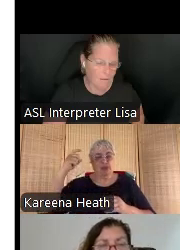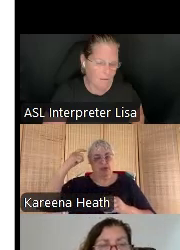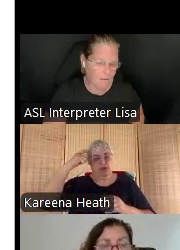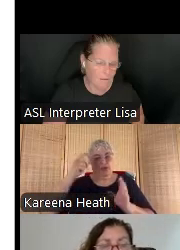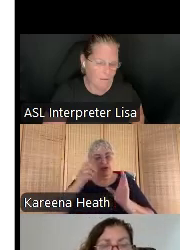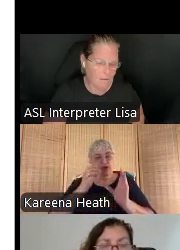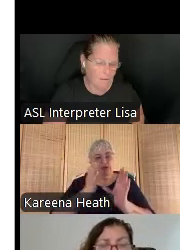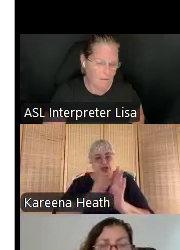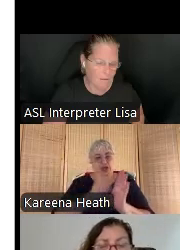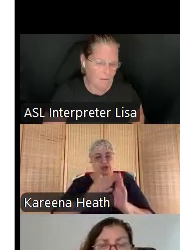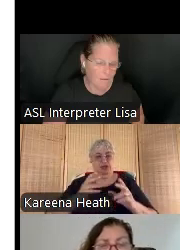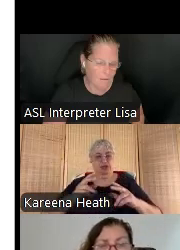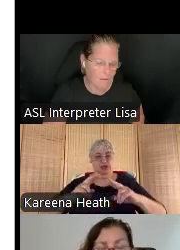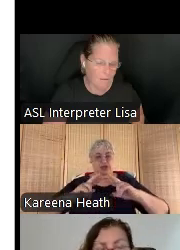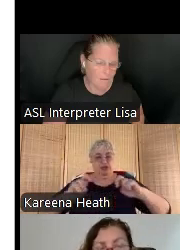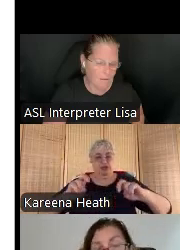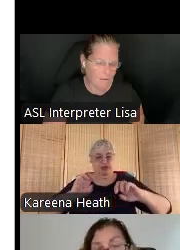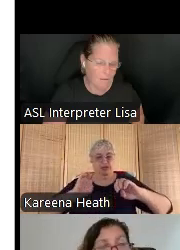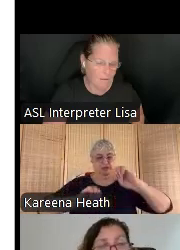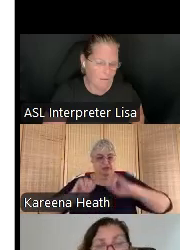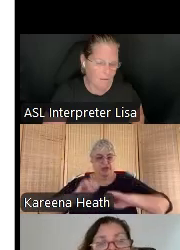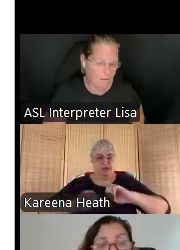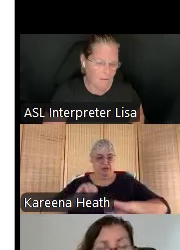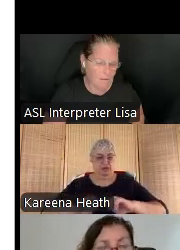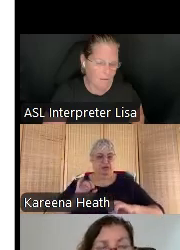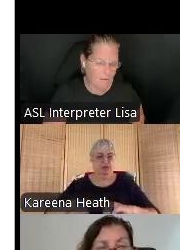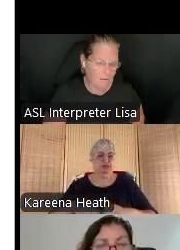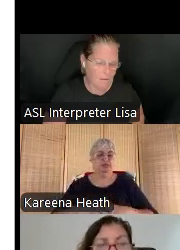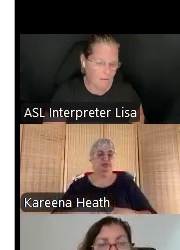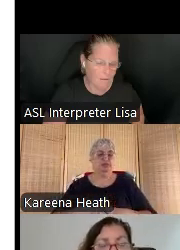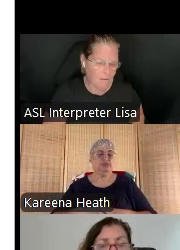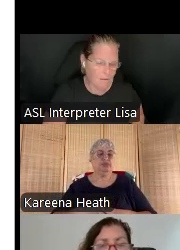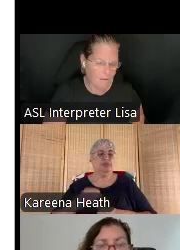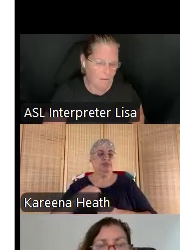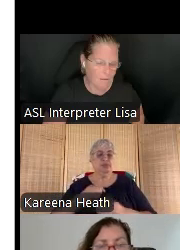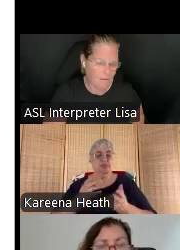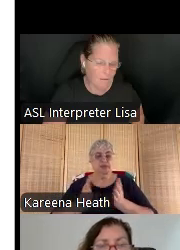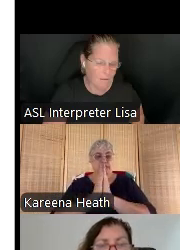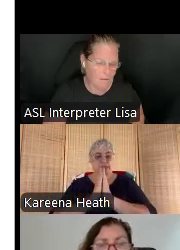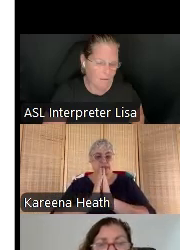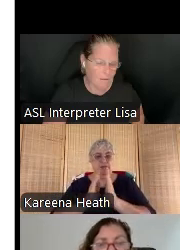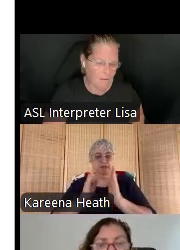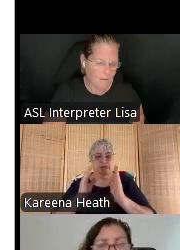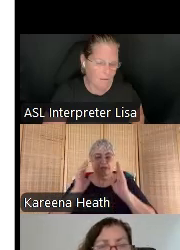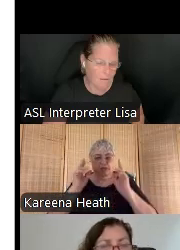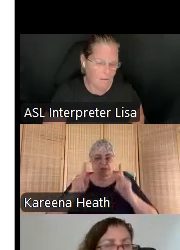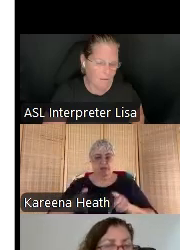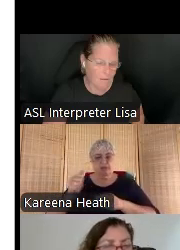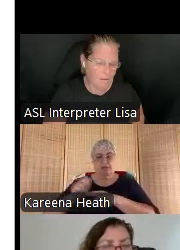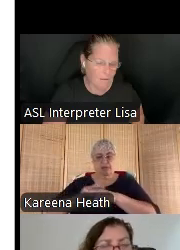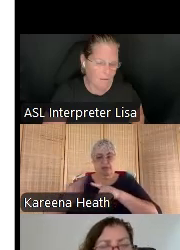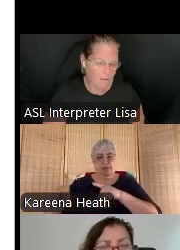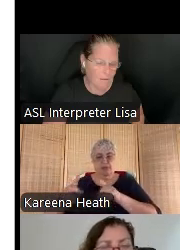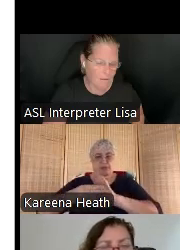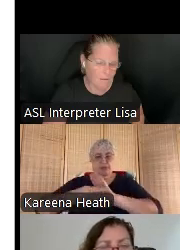is. So you'd be talking, hopefully consulting a professional educated in